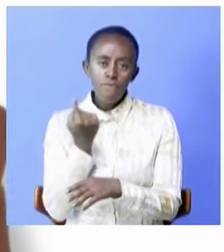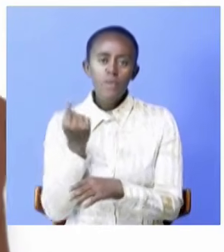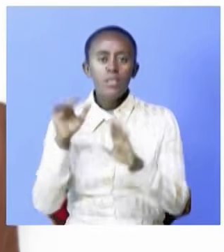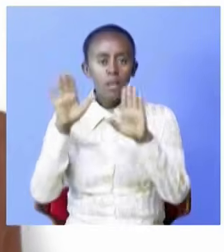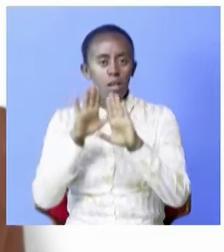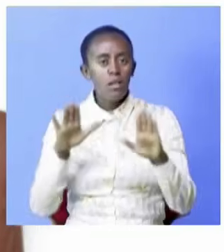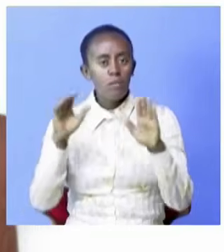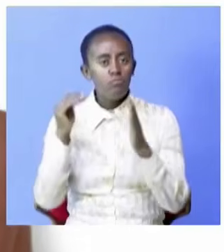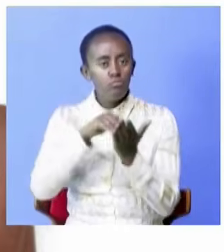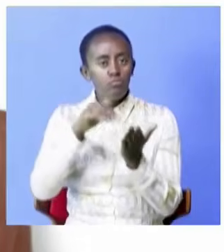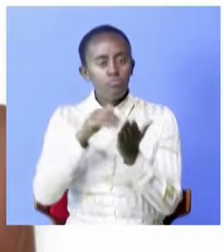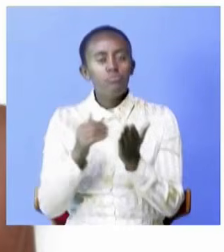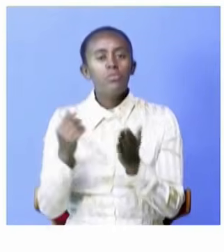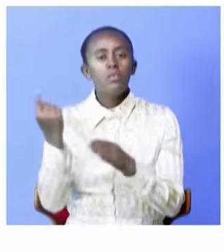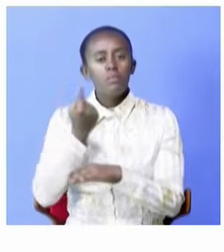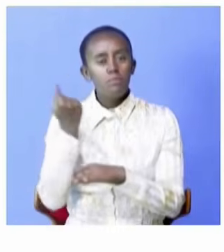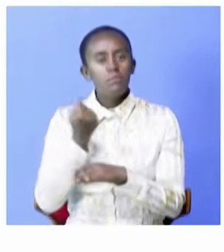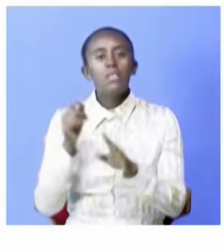Sunday.